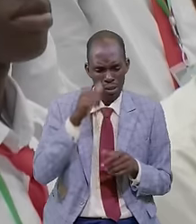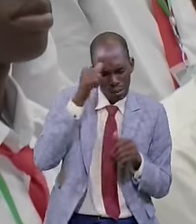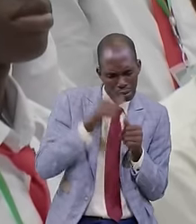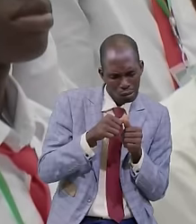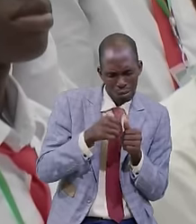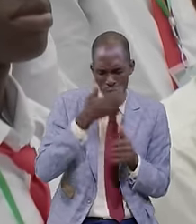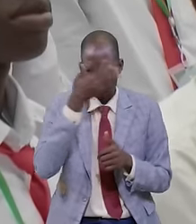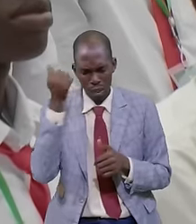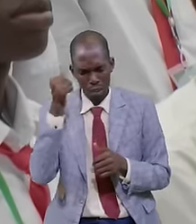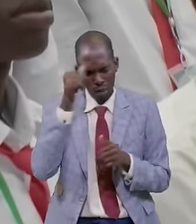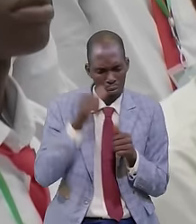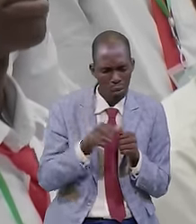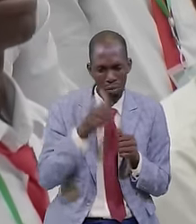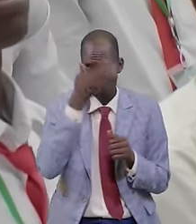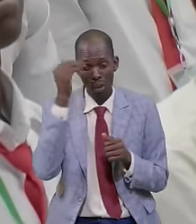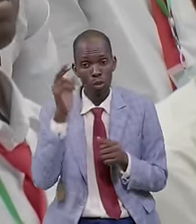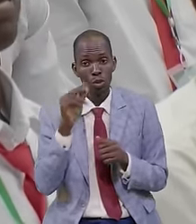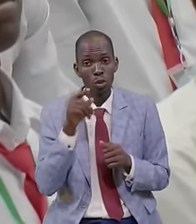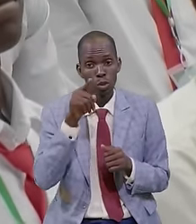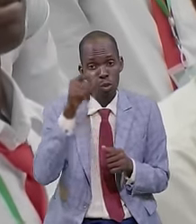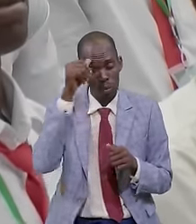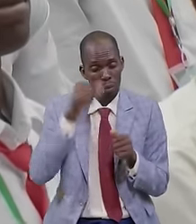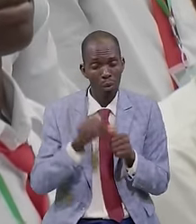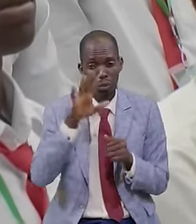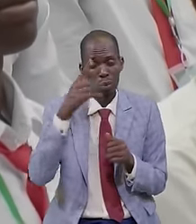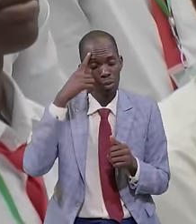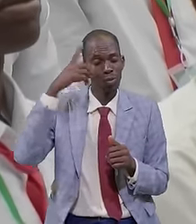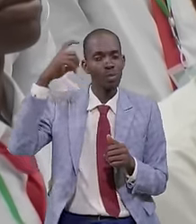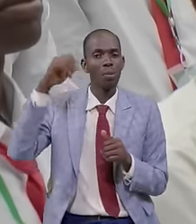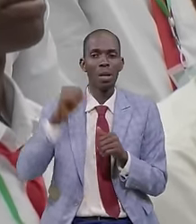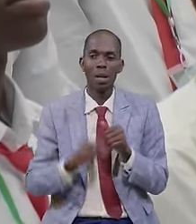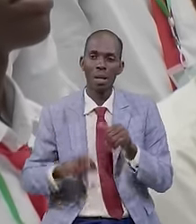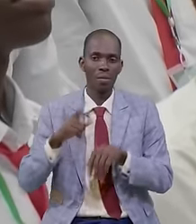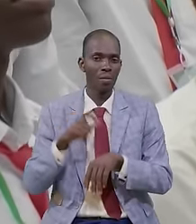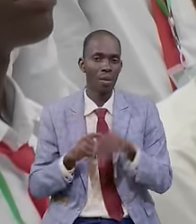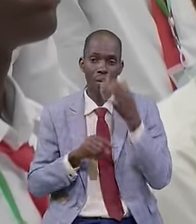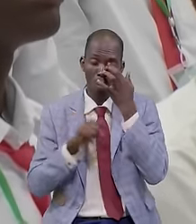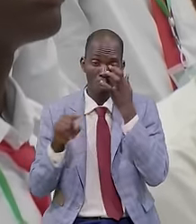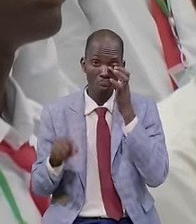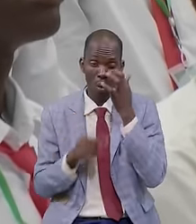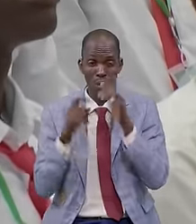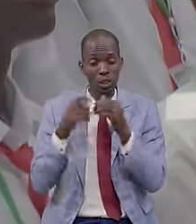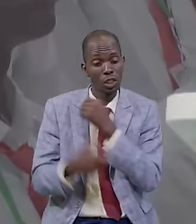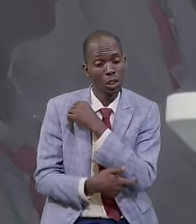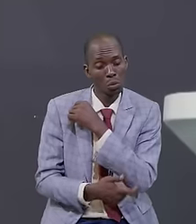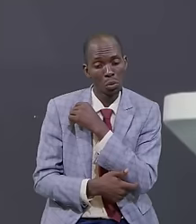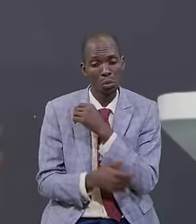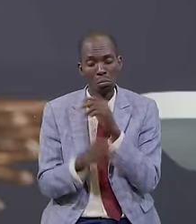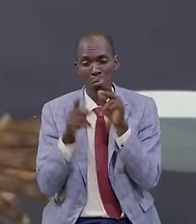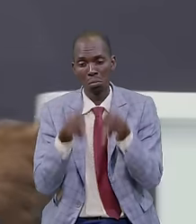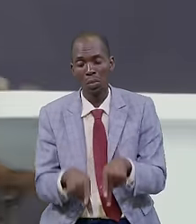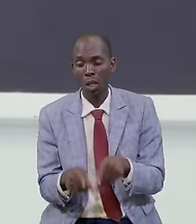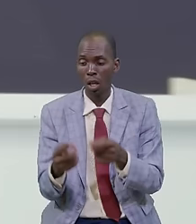remembering and forgetting. You remember your dream every time. And when temptation comes, a tempter comes, a temptress